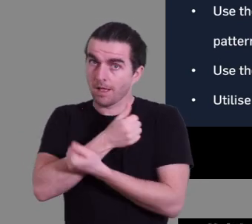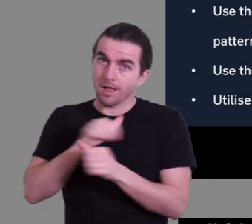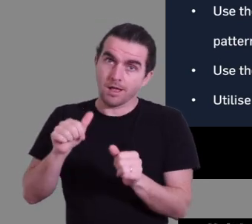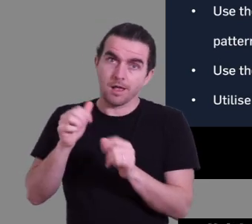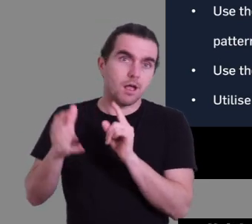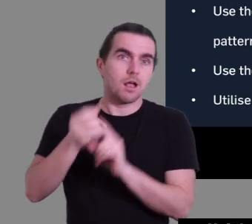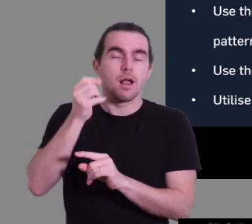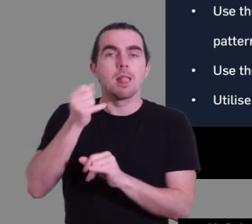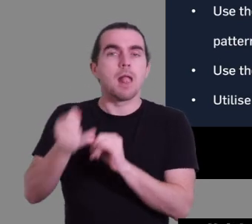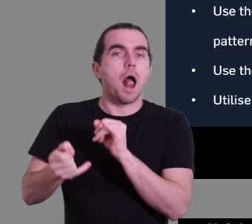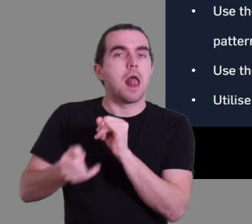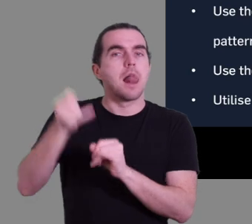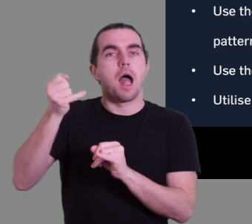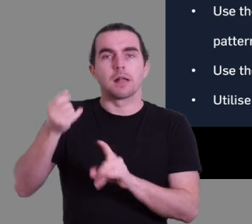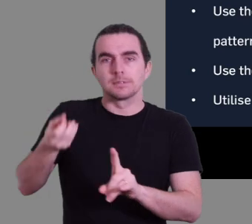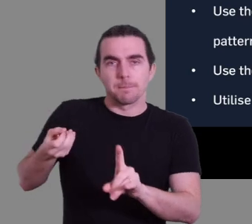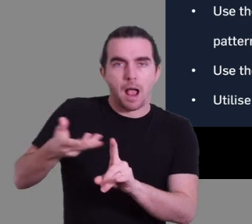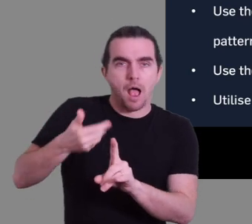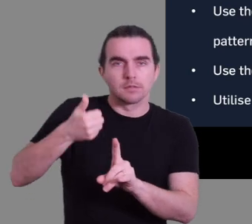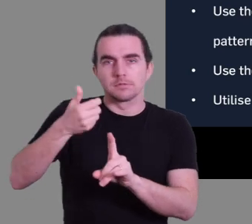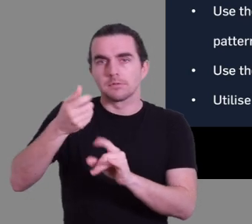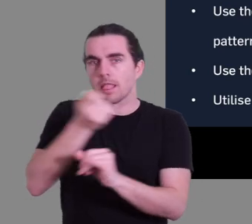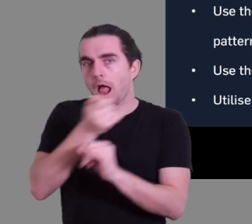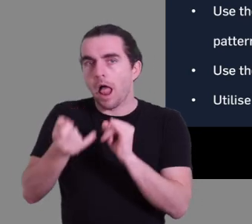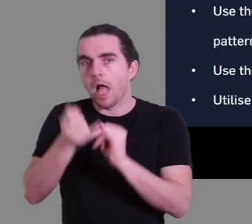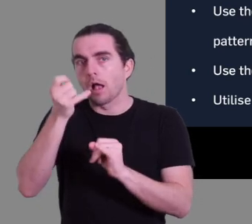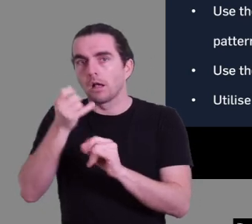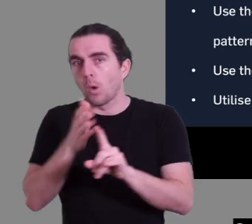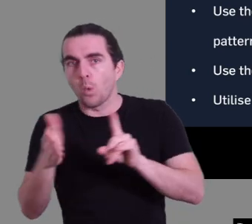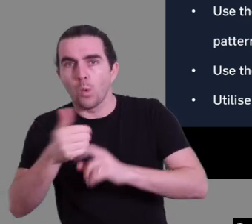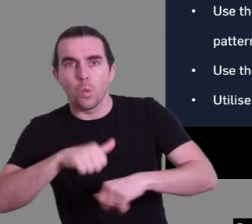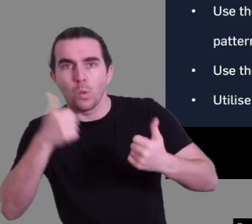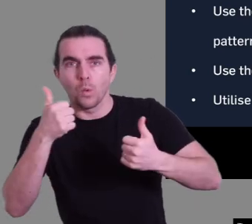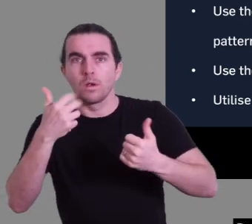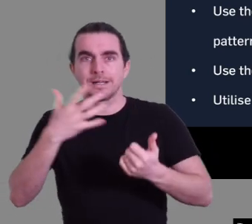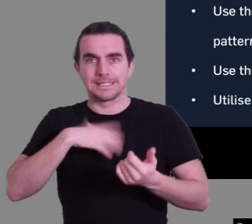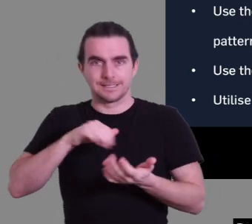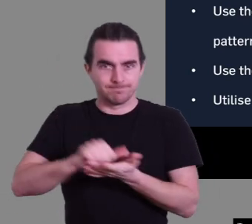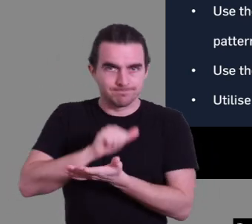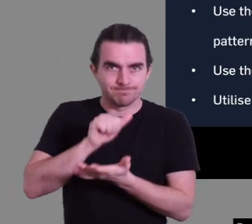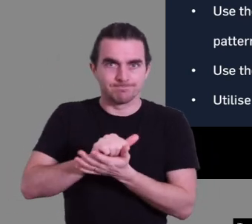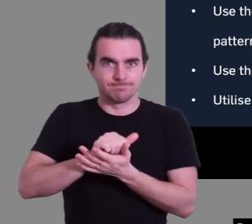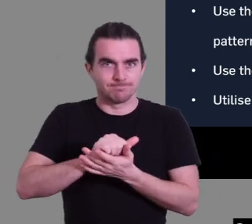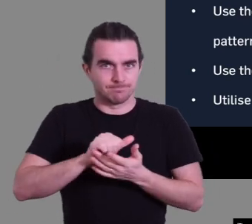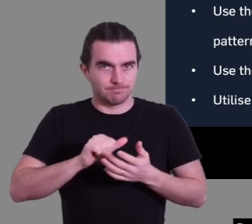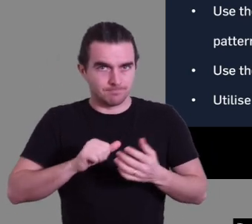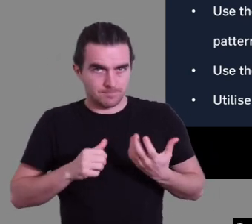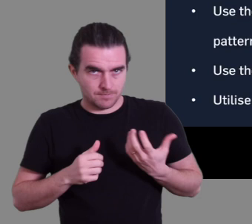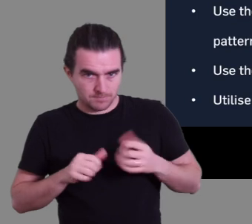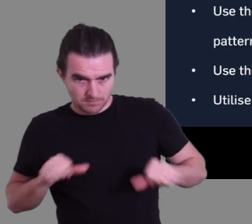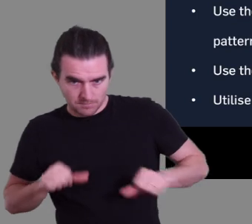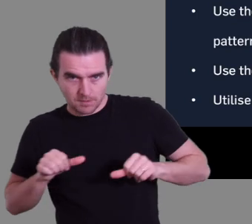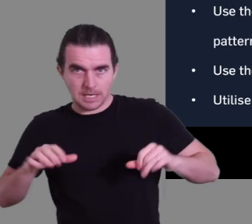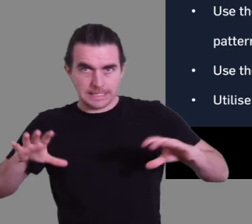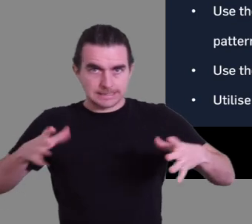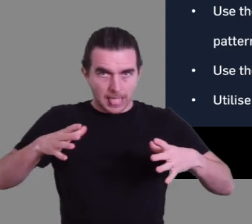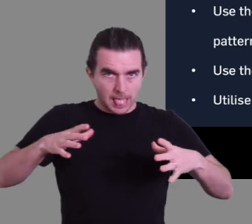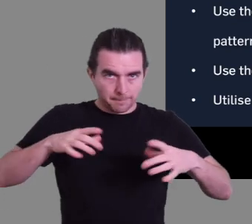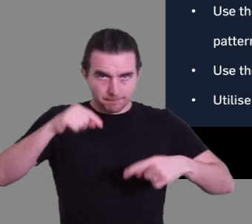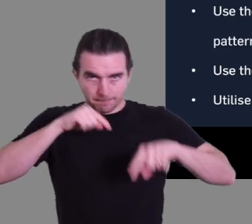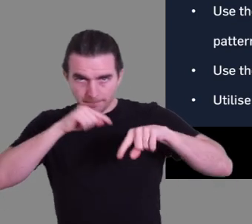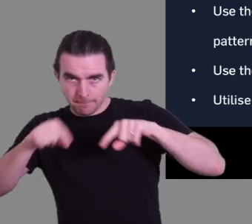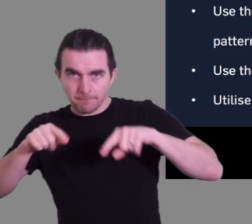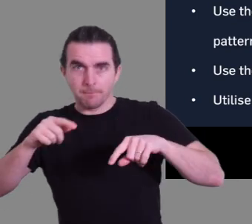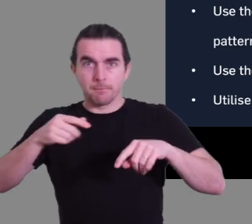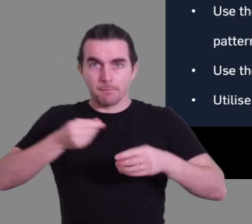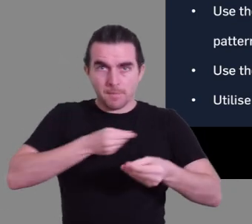actually get to that last pass, to make the forward run. So you have to get the fundamentals right, and you have to build on them,